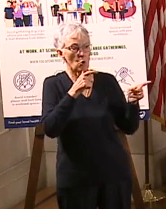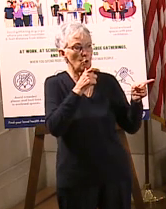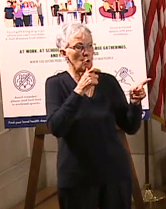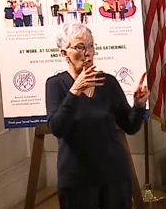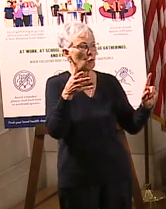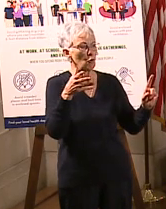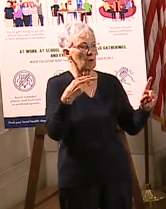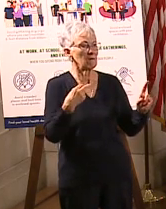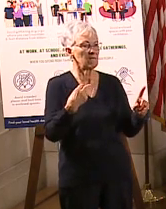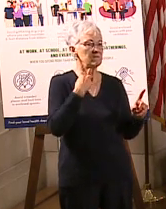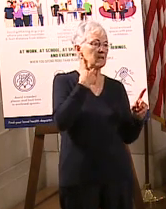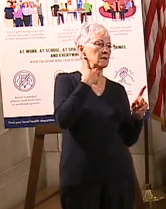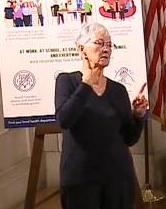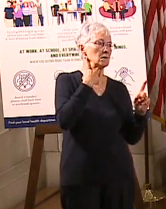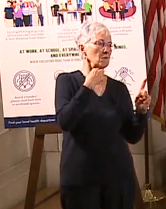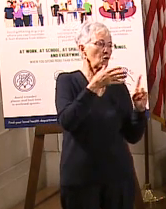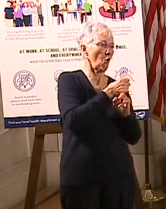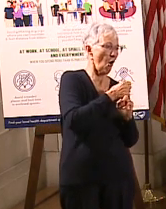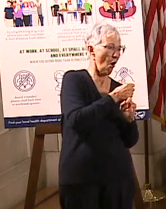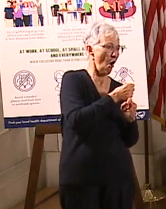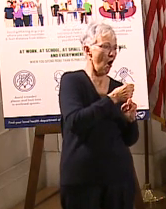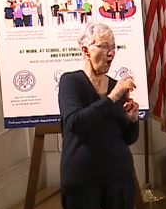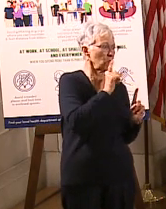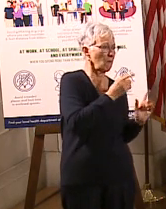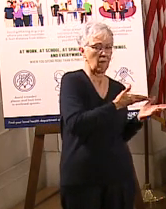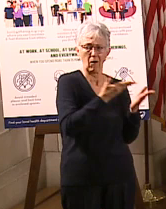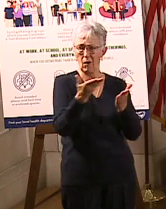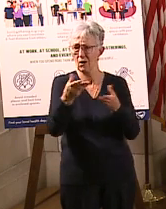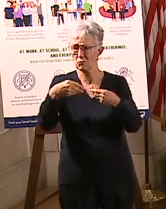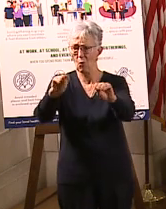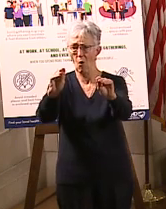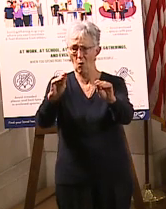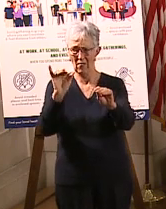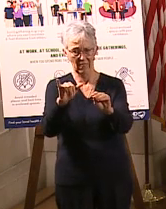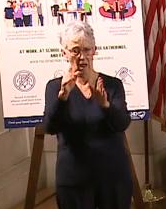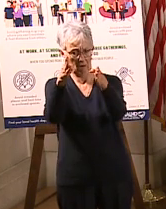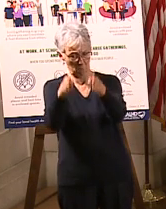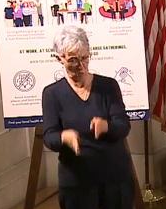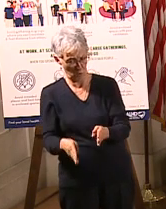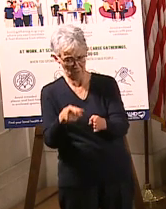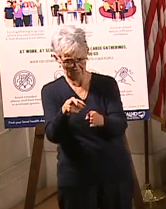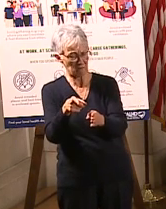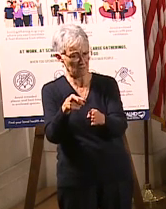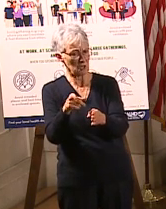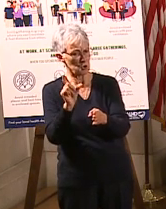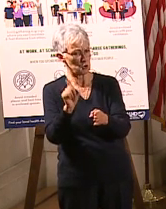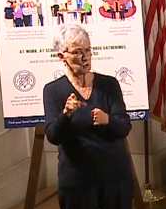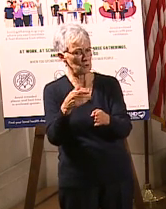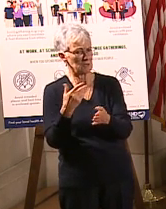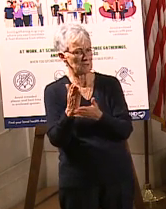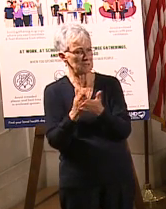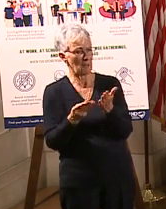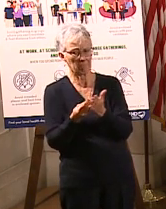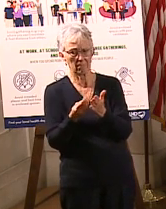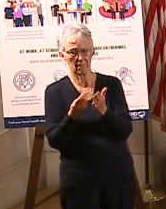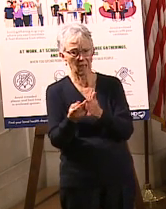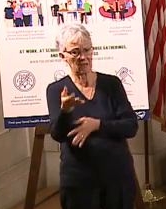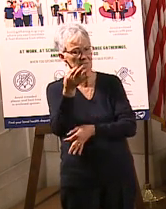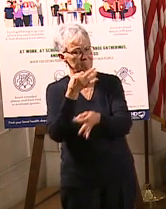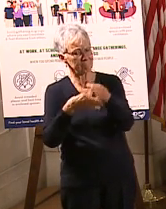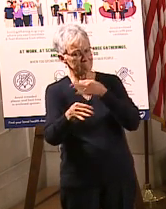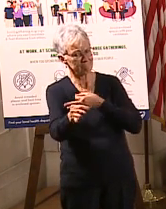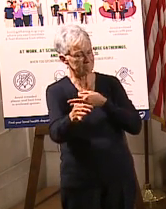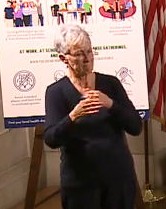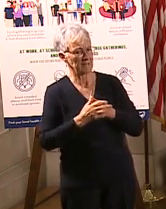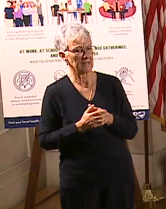it's never made it into any of the bills. And, you know, it really just depends on the specifics of that, Martha, with regard to what people were proposing. I